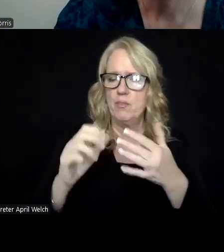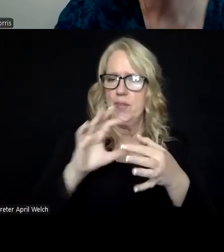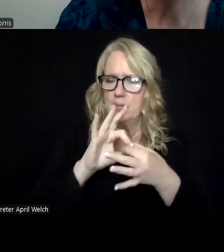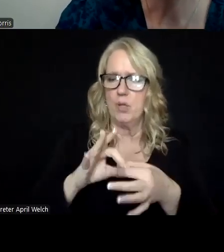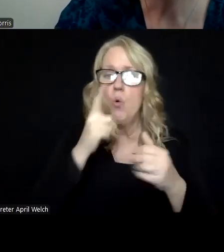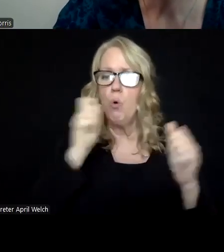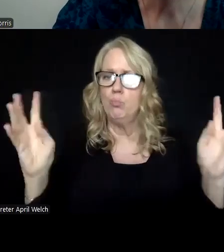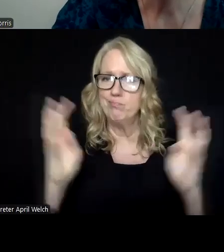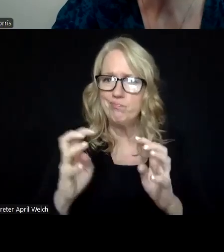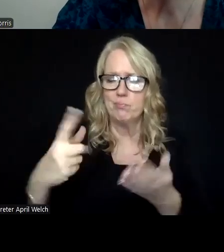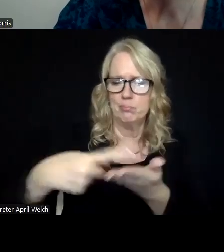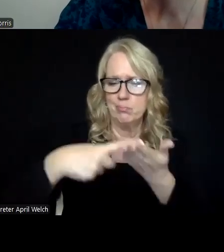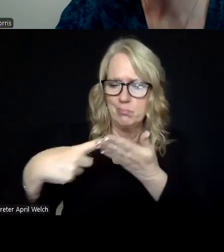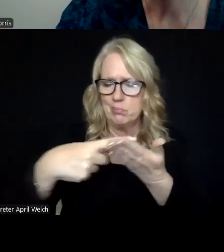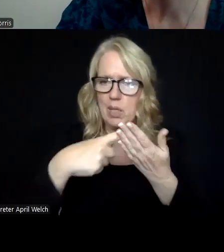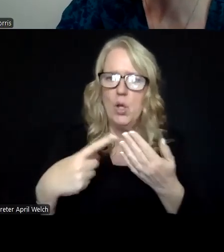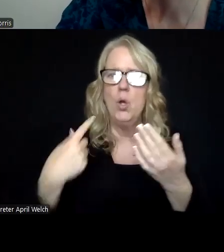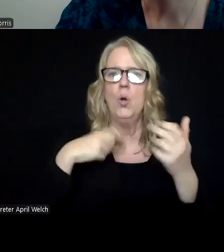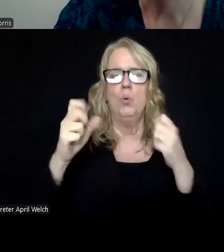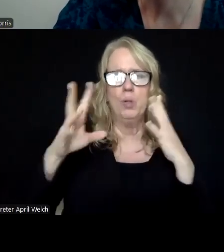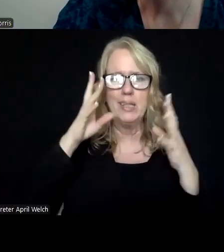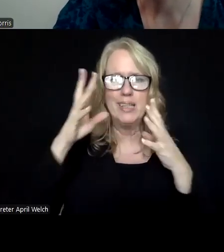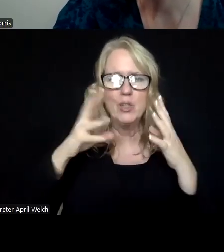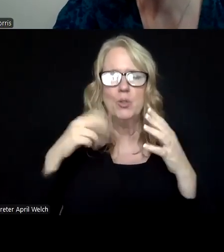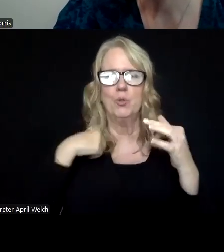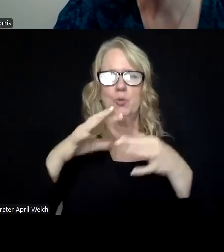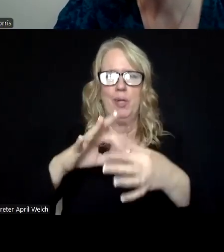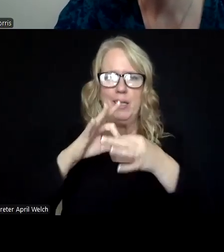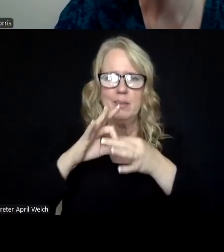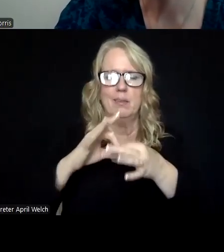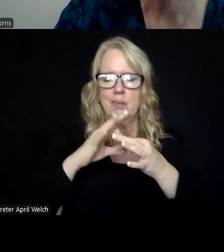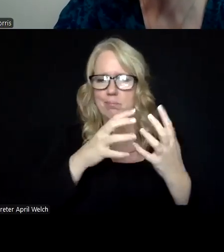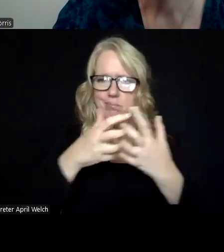table, right? So we can create synergy, we can decrease